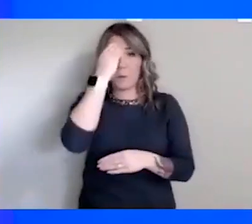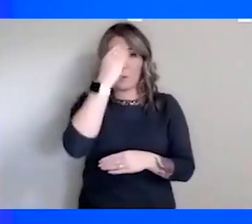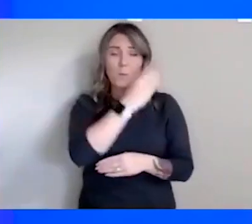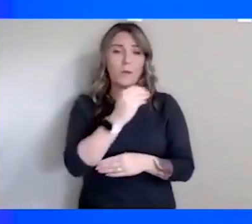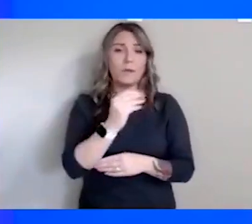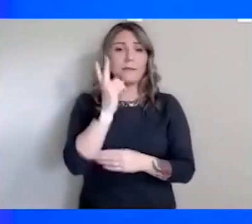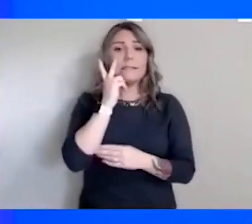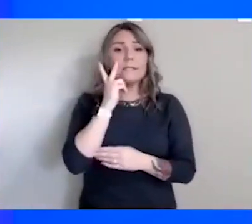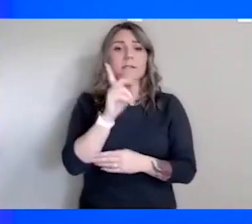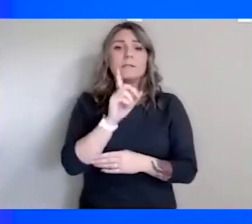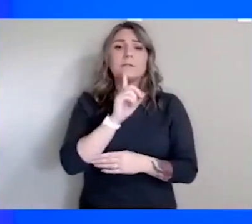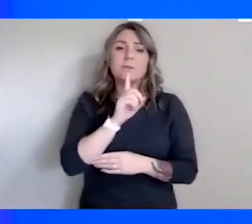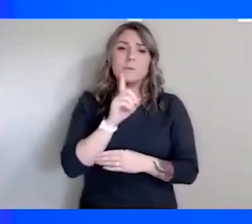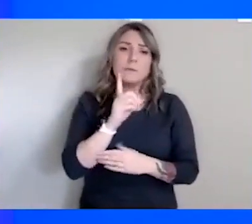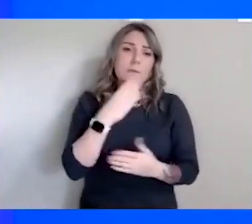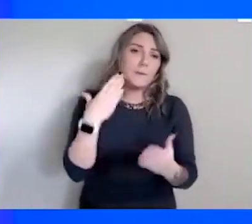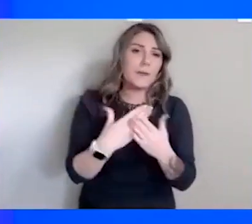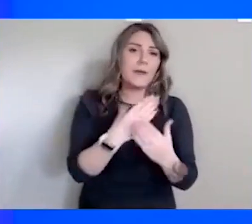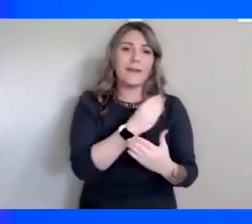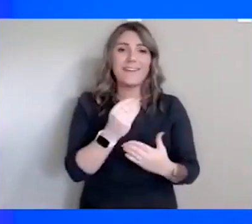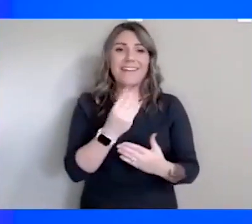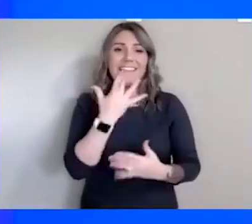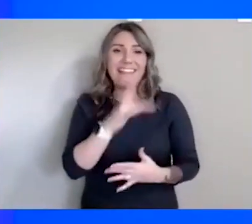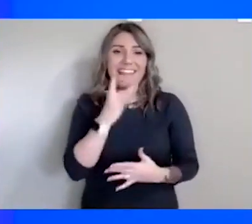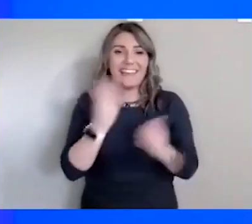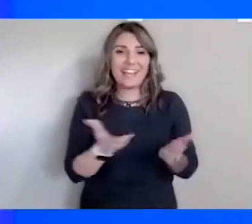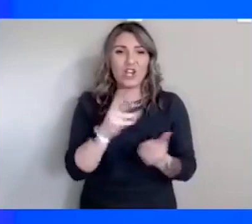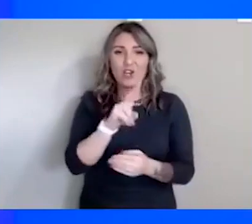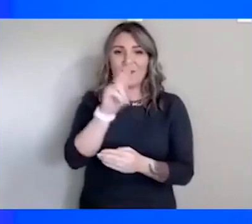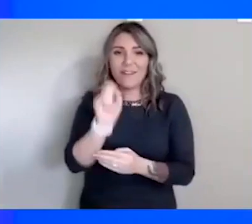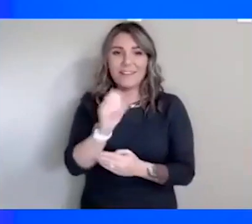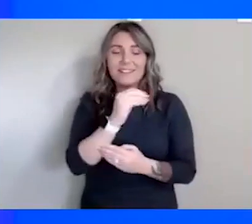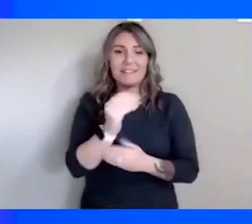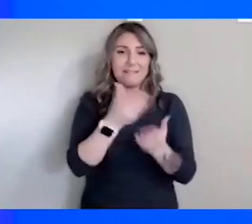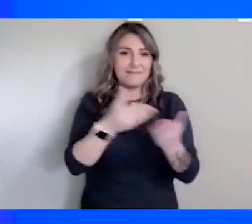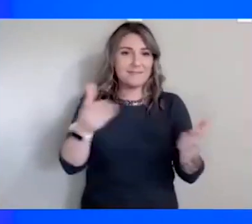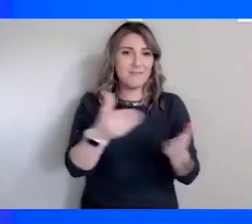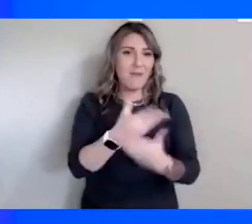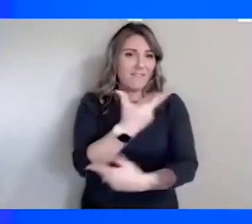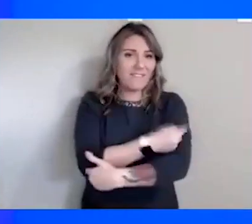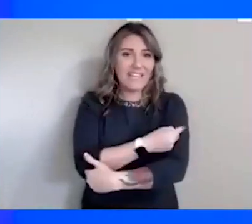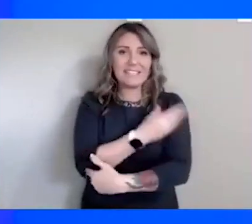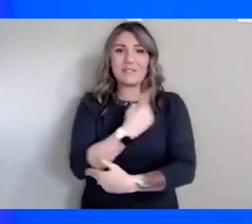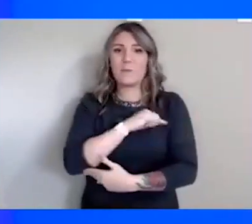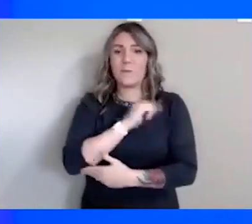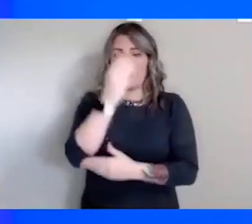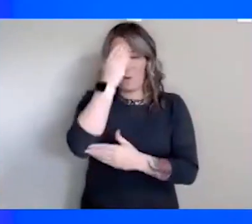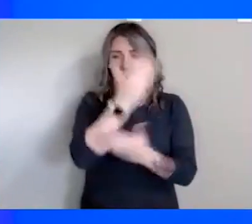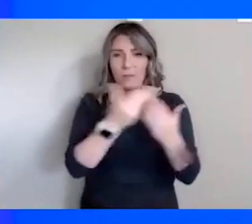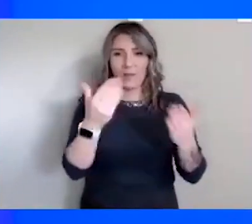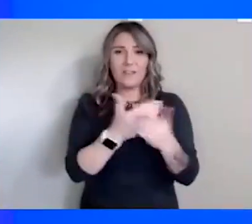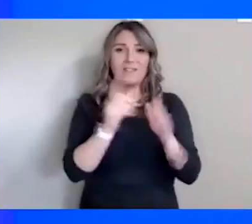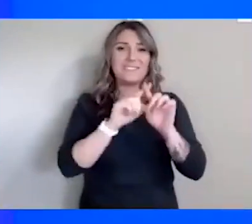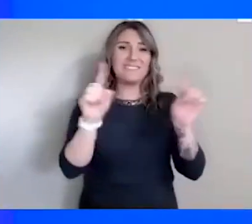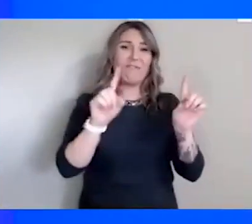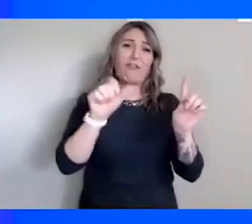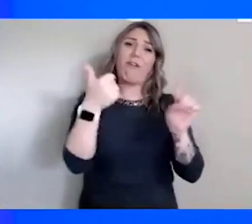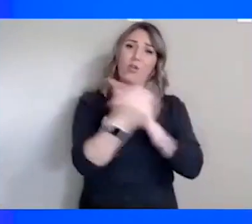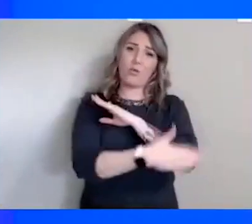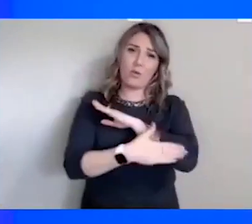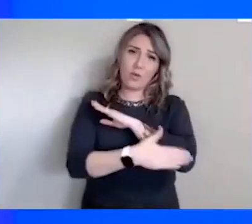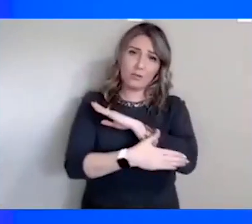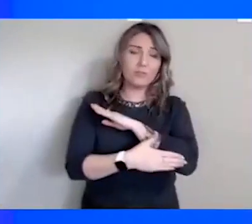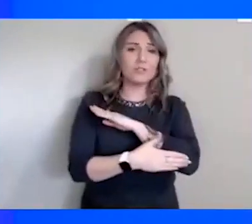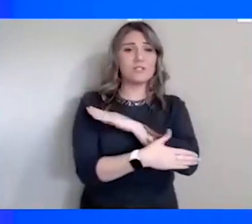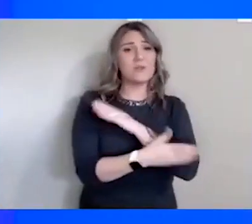well here and very fortunate here in the United States, we have a supply of vaccination. We know things are different in other countries. So the pandemic still